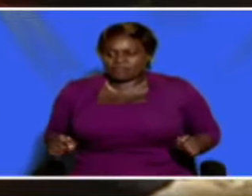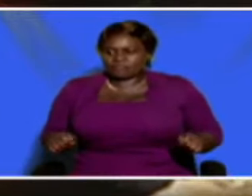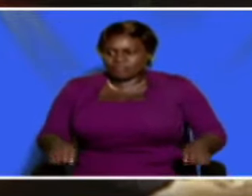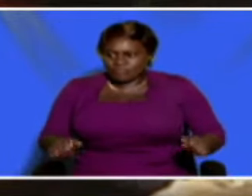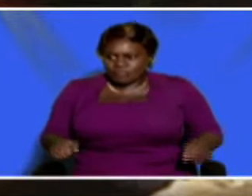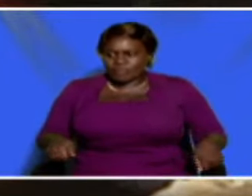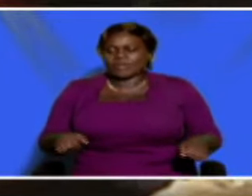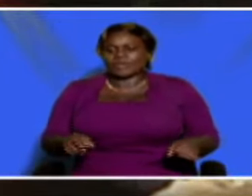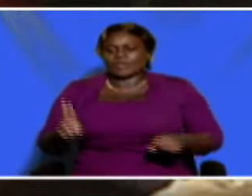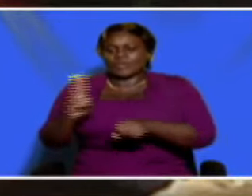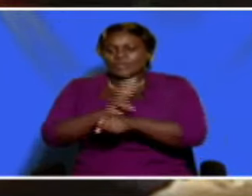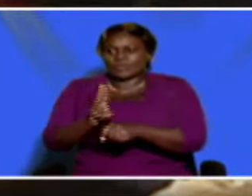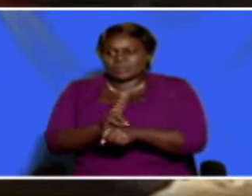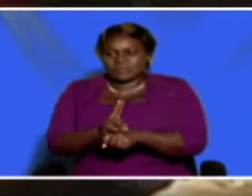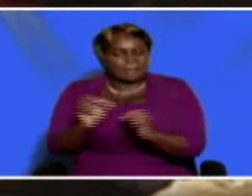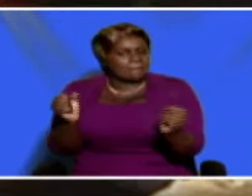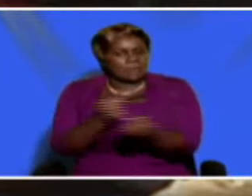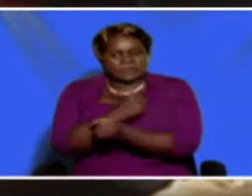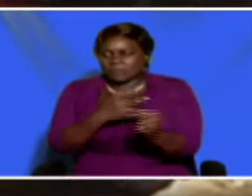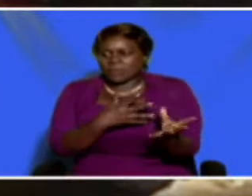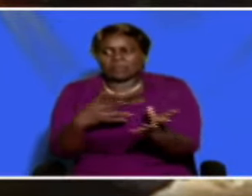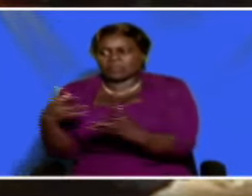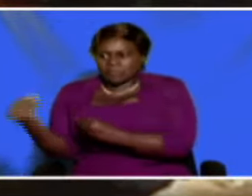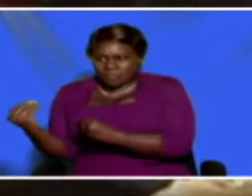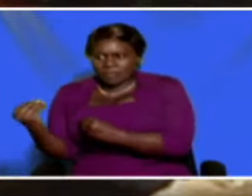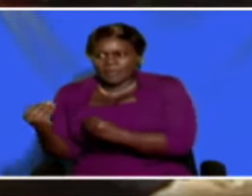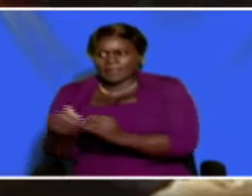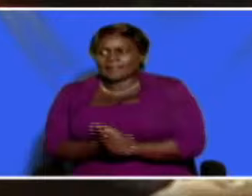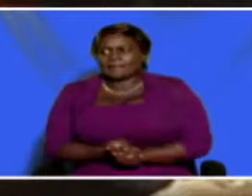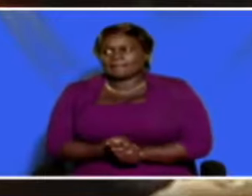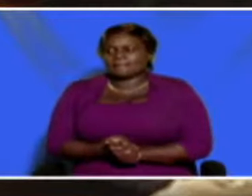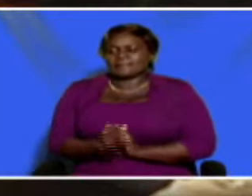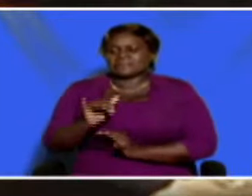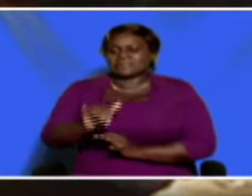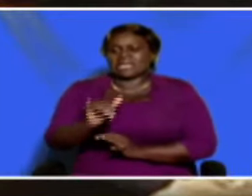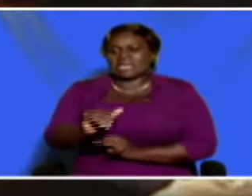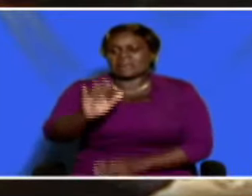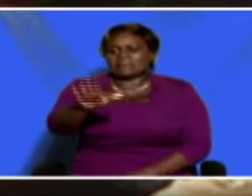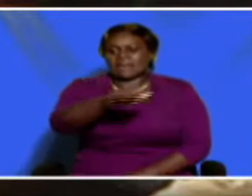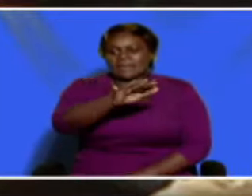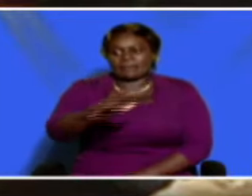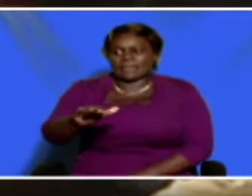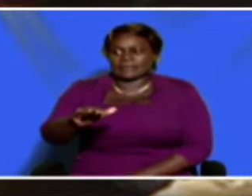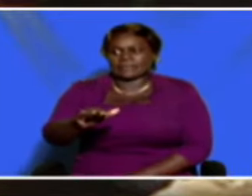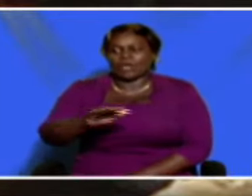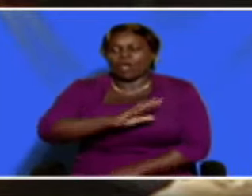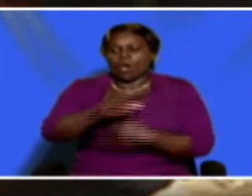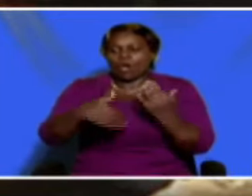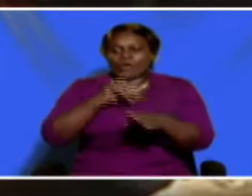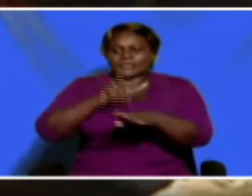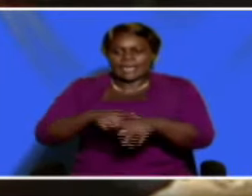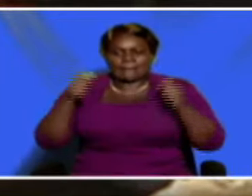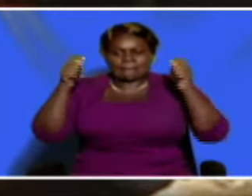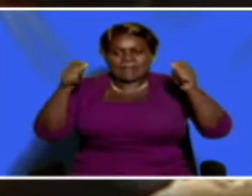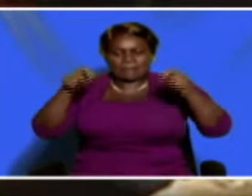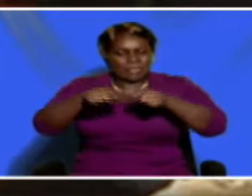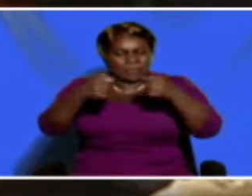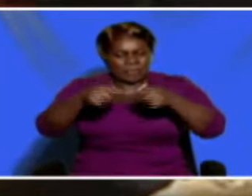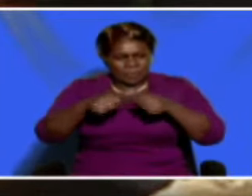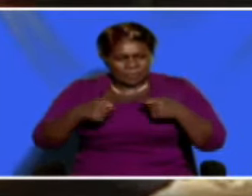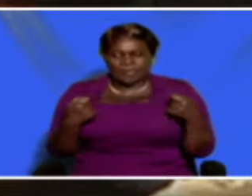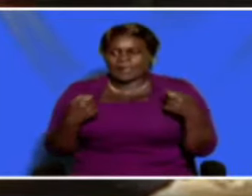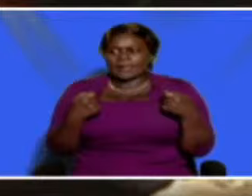and uses a wheelchair, could not escape like his colleagues. He remained in Parliament throughout the demonstrators' destructive